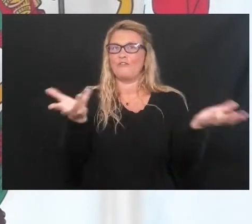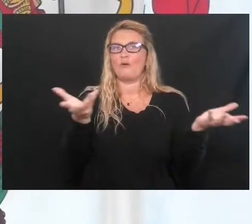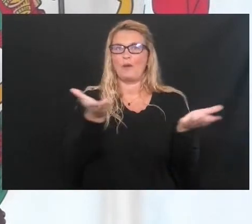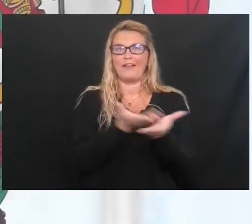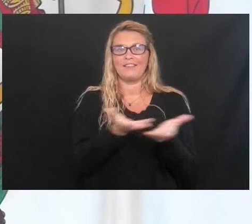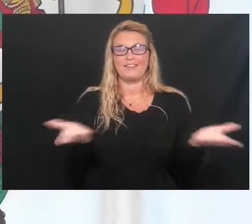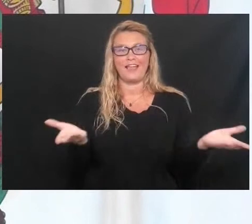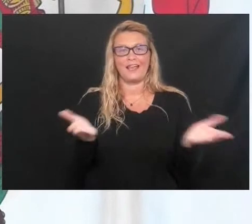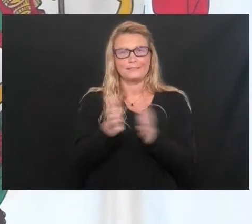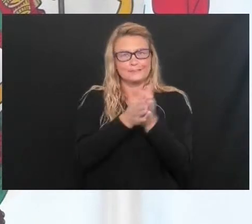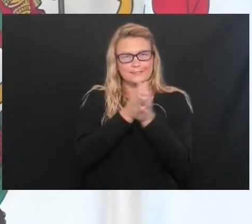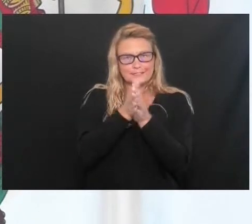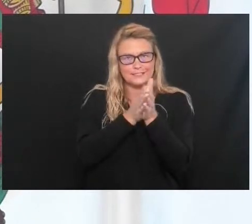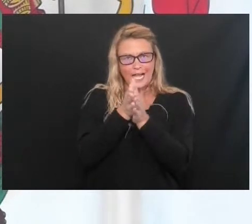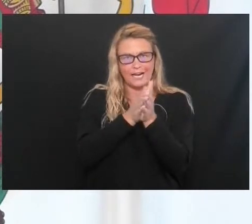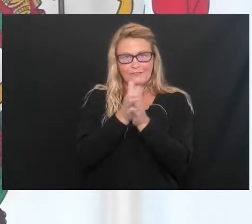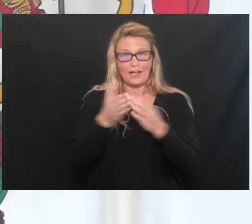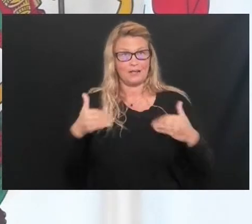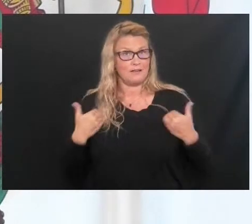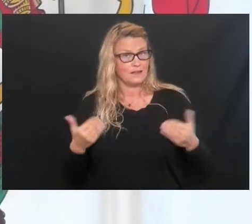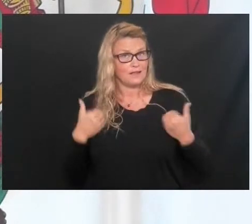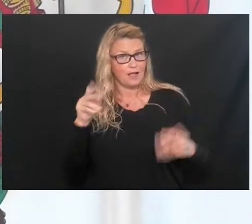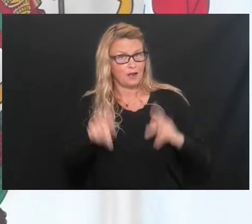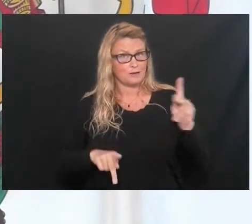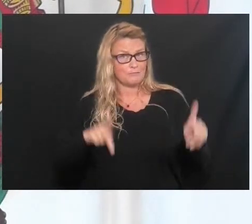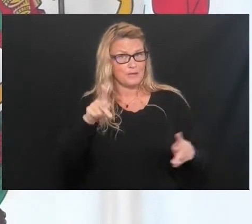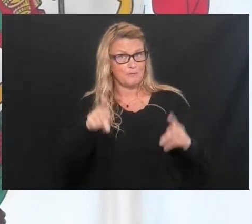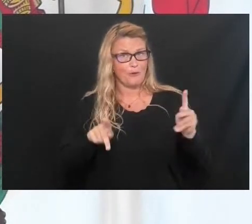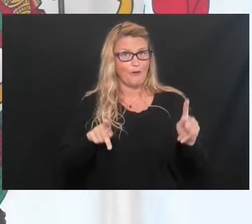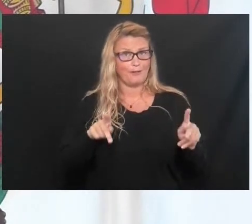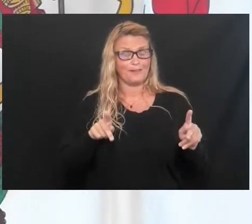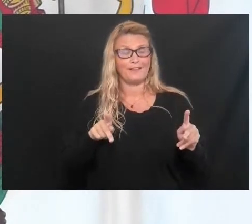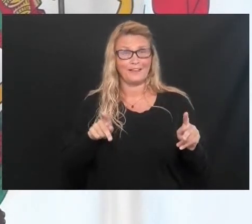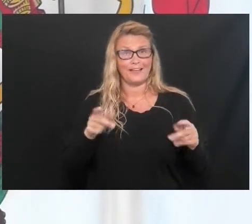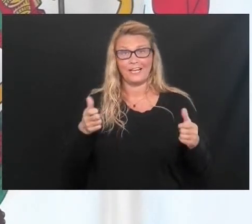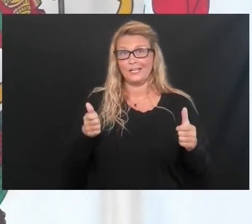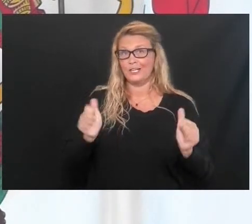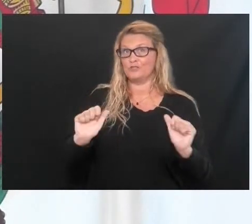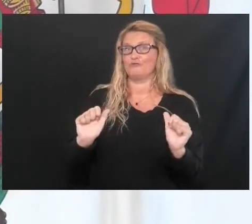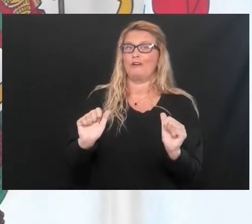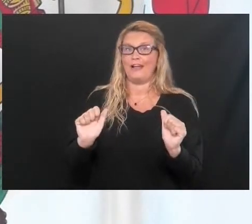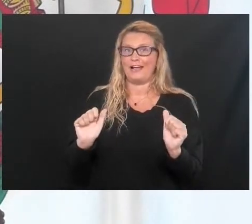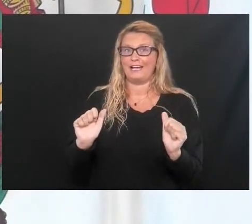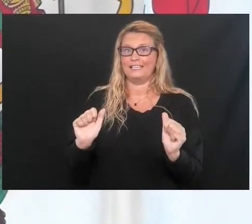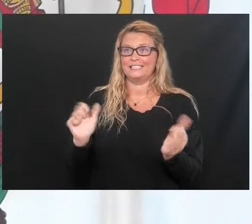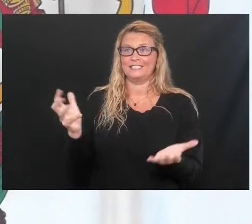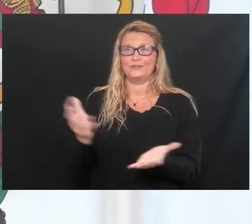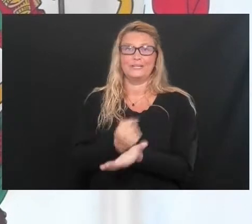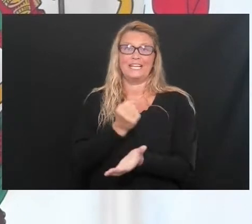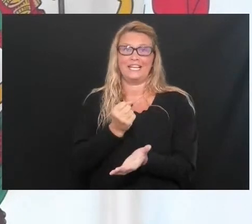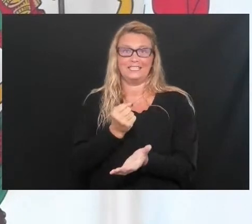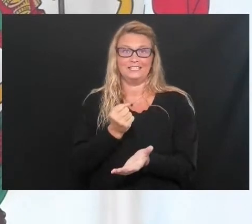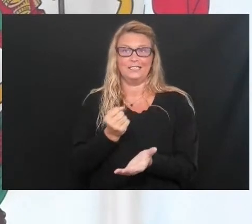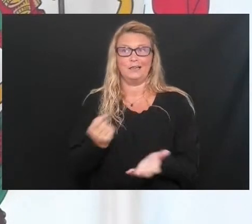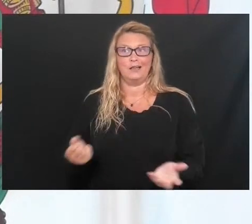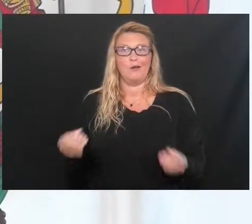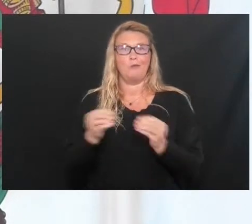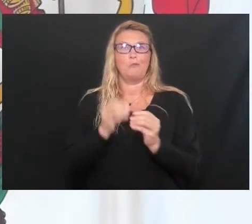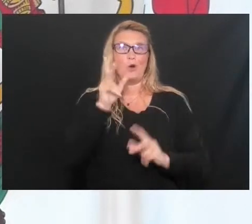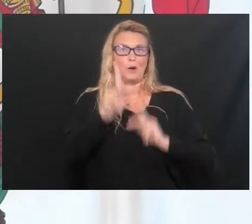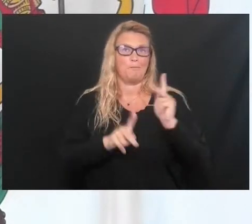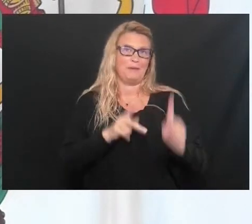and try to incentivize and talk to our kids and everything and try to some way, somehow get more and more and more across the finish line.